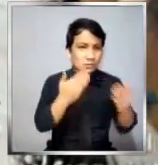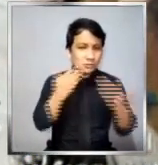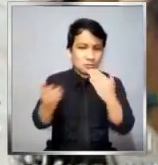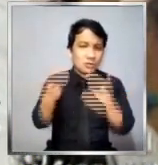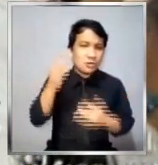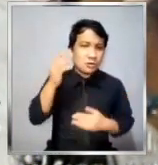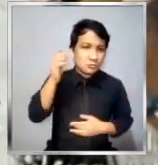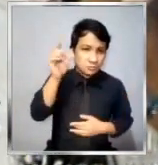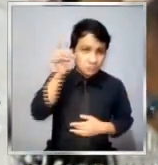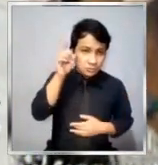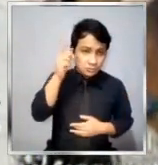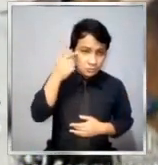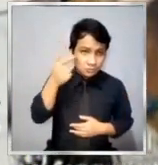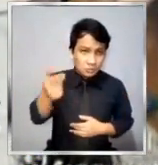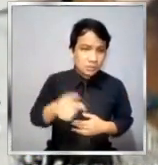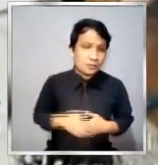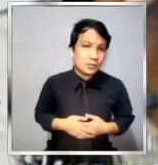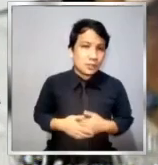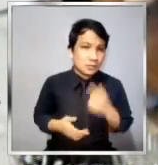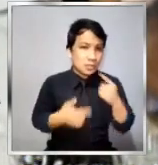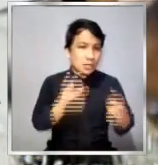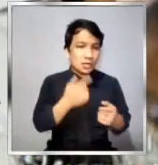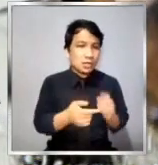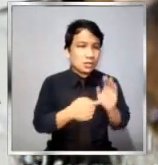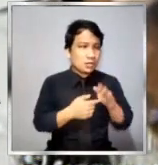Good evening, Mr. President. I'll just have a